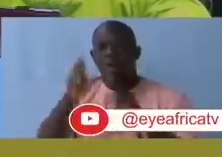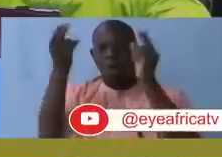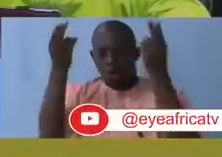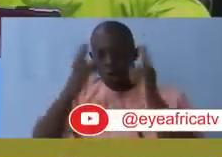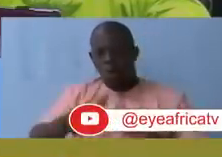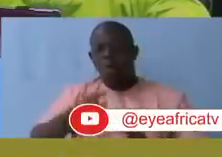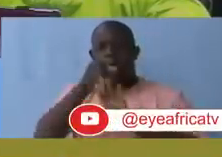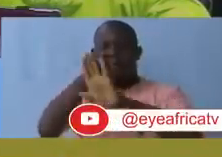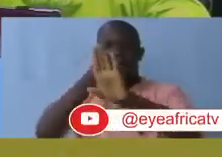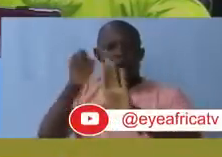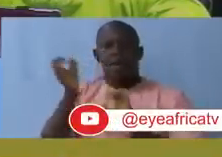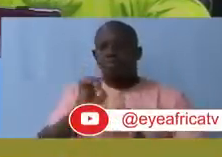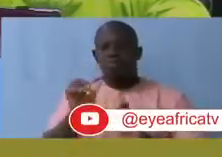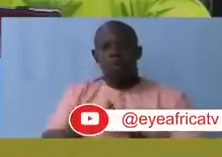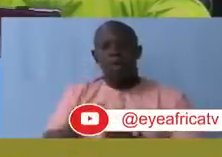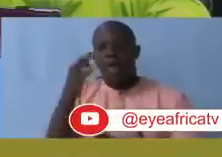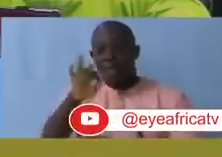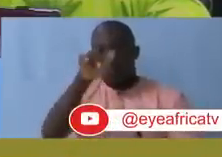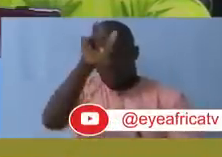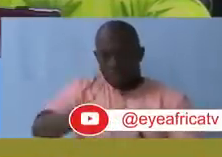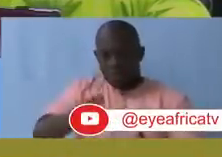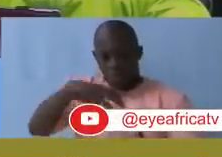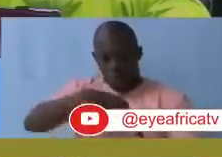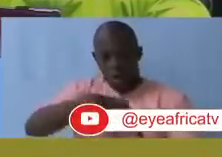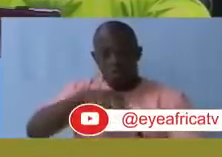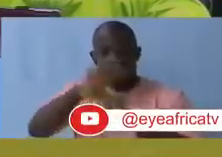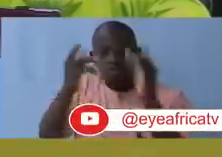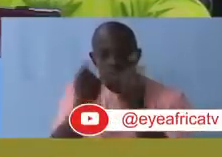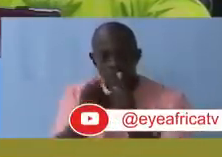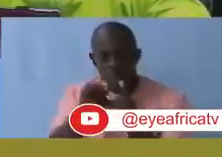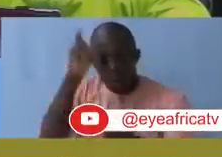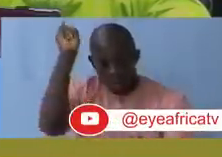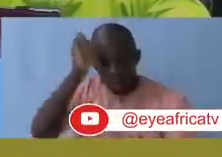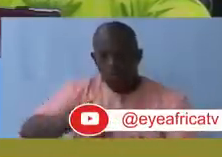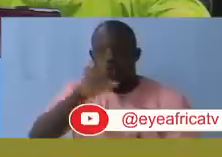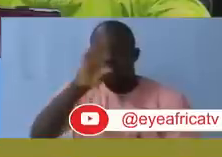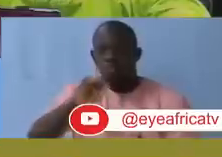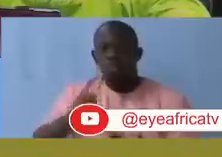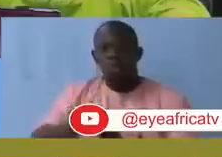you have to do it as he stated, whether it's right or wrong.